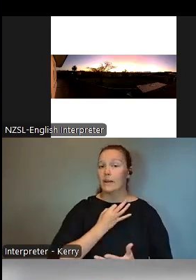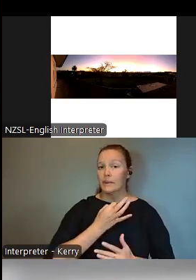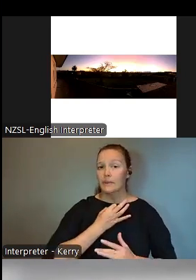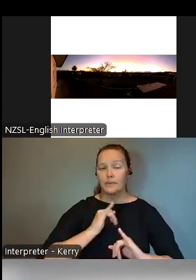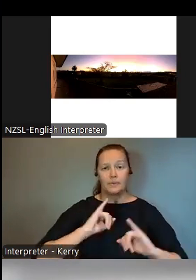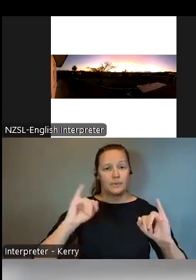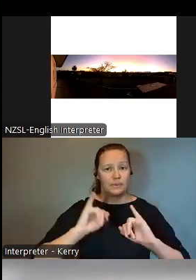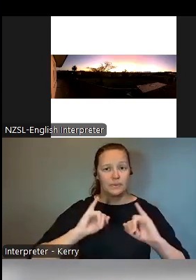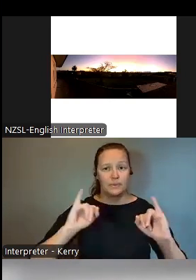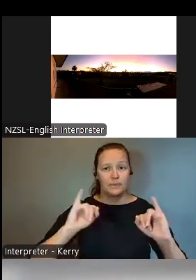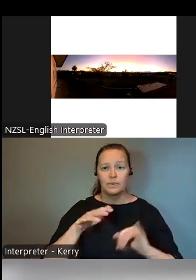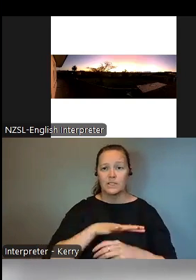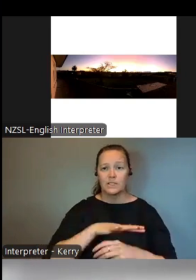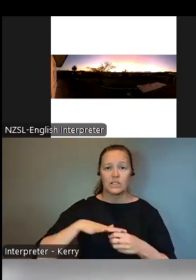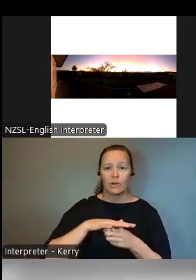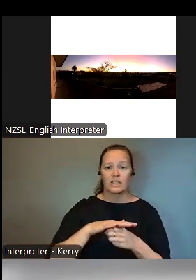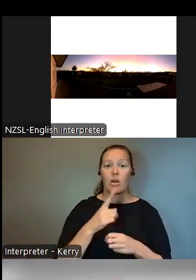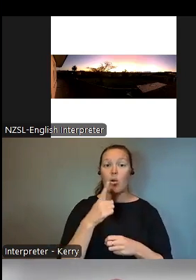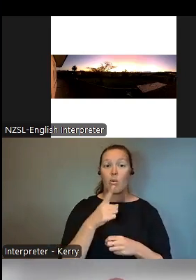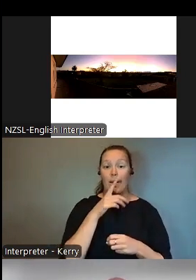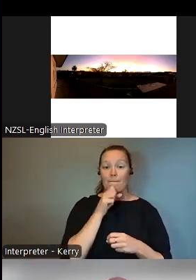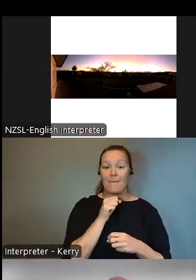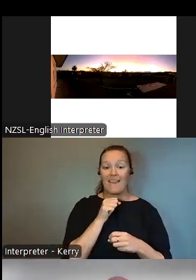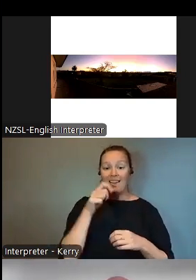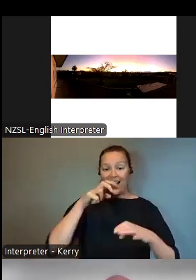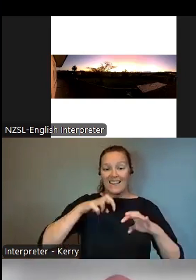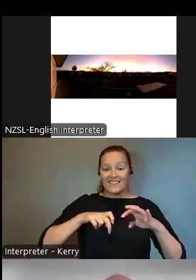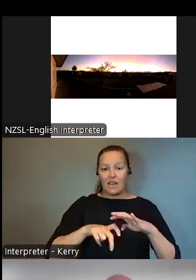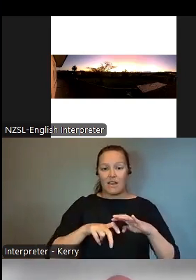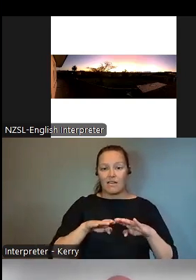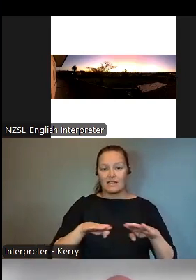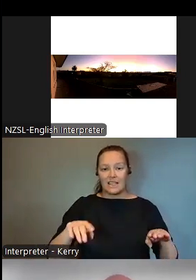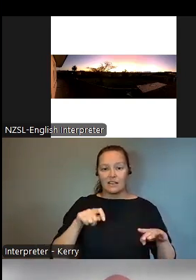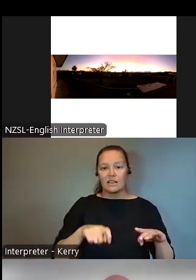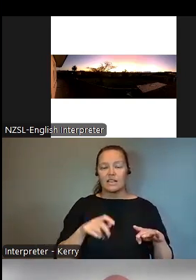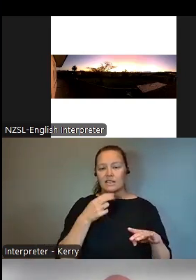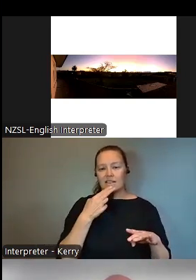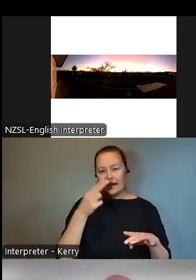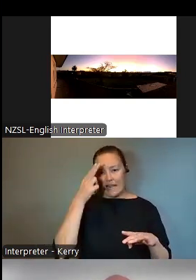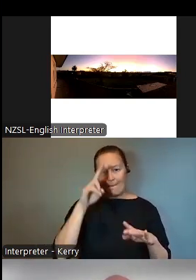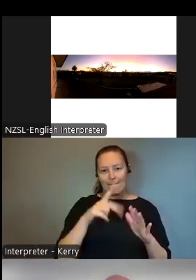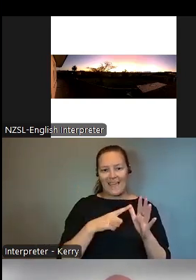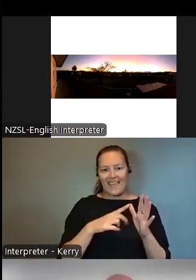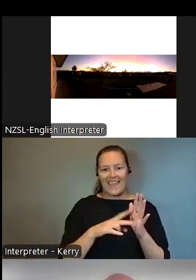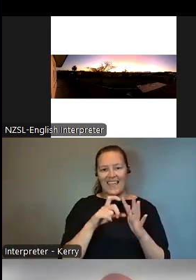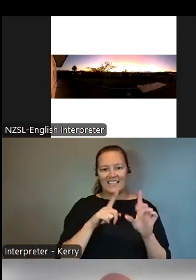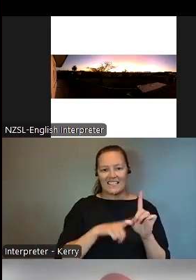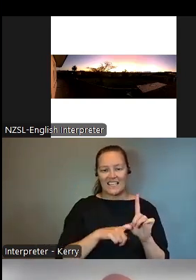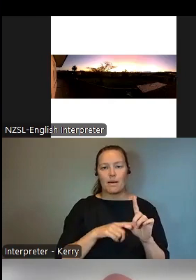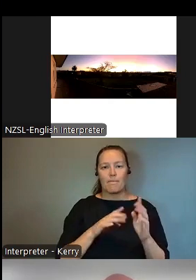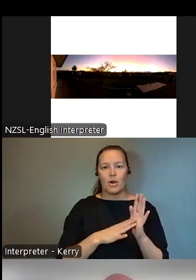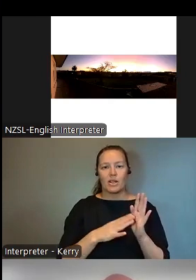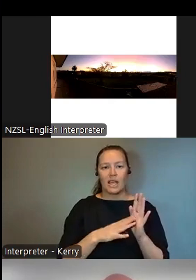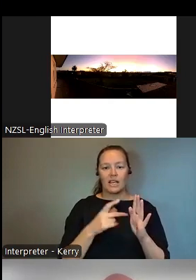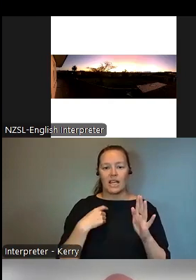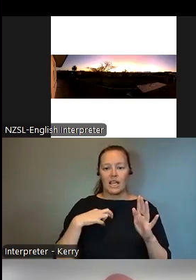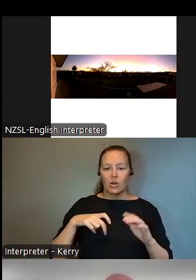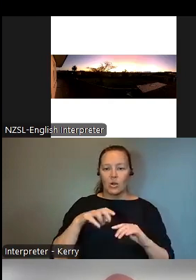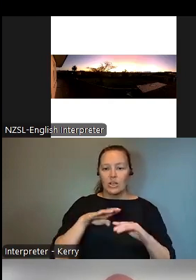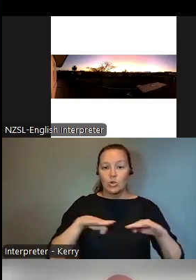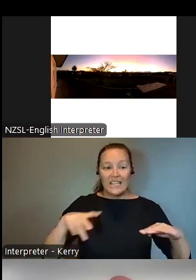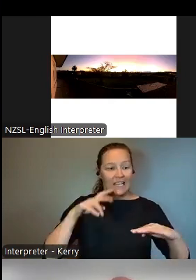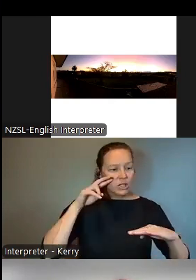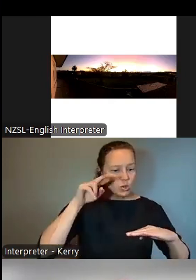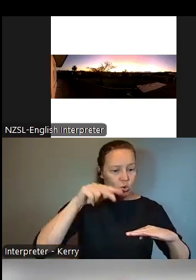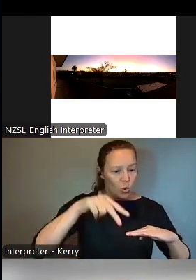was a guy who was below deck at the time. His name was Andy Mocan. He came up on deck and he peered over the side of the oil rig and he